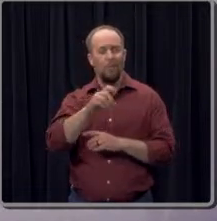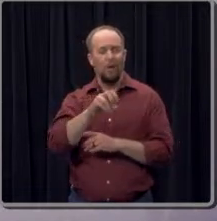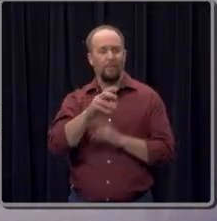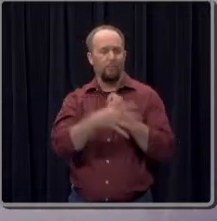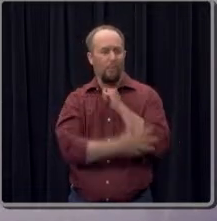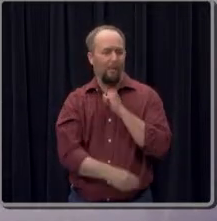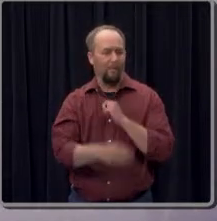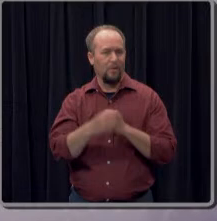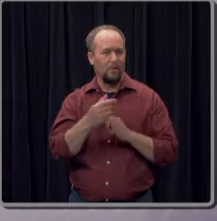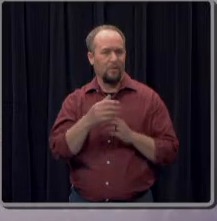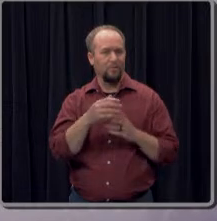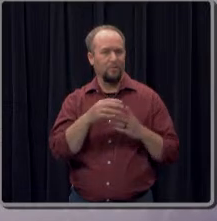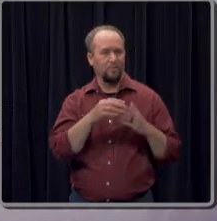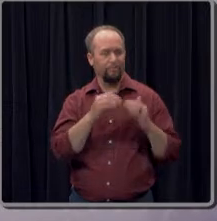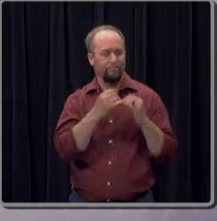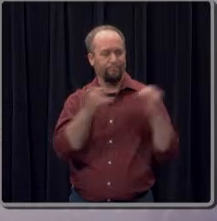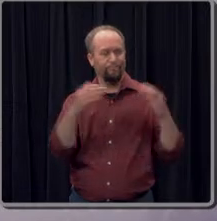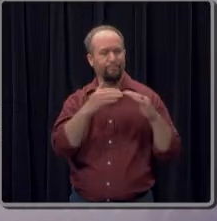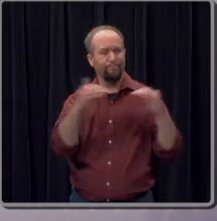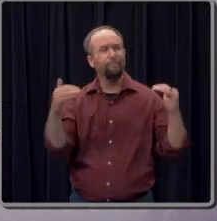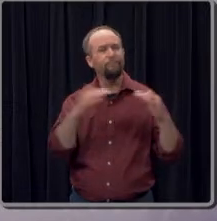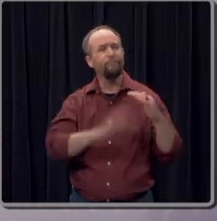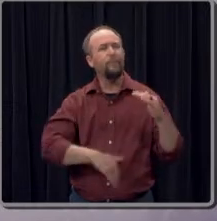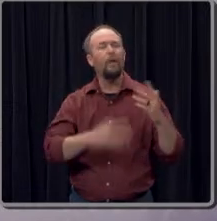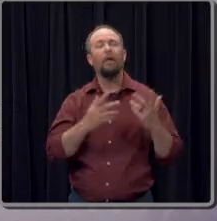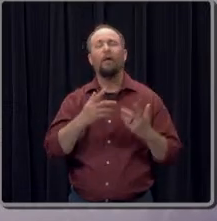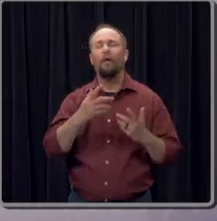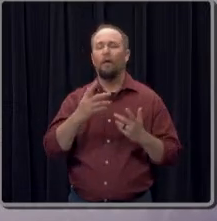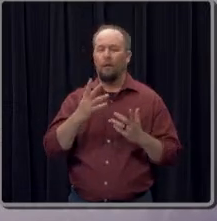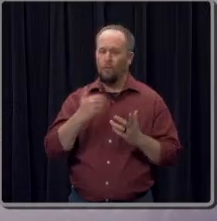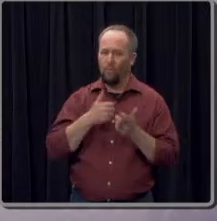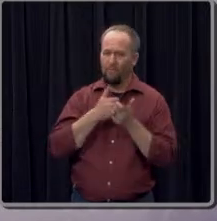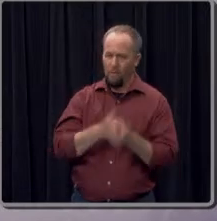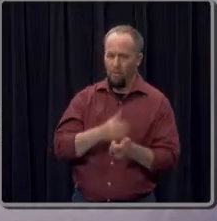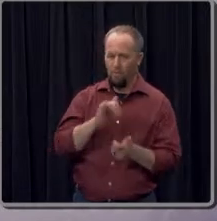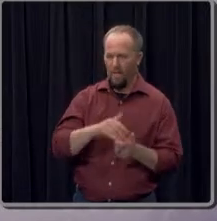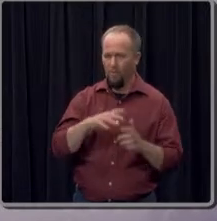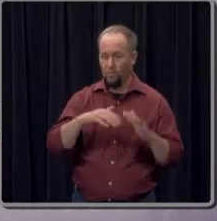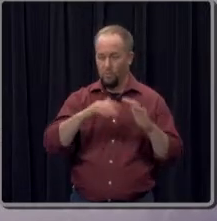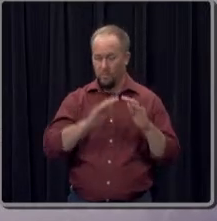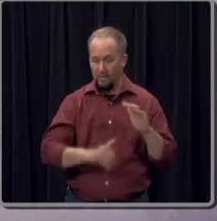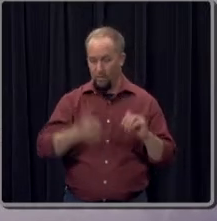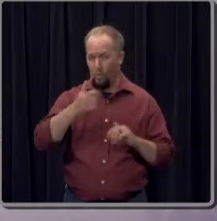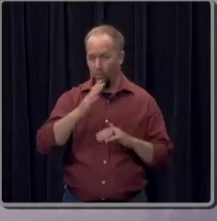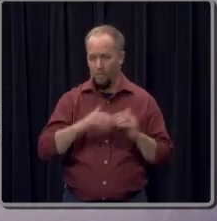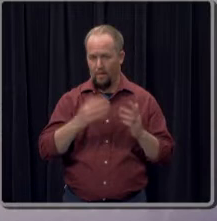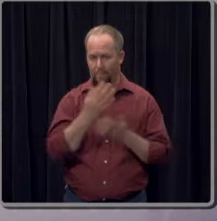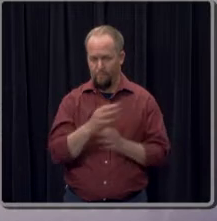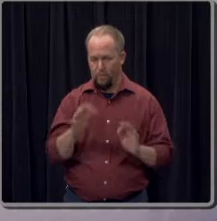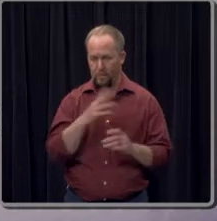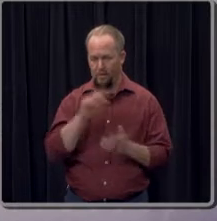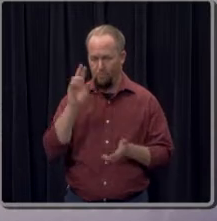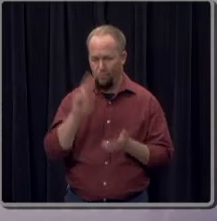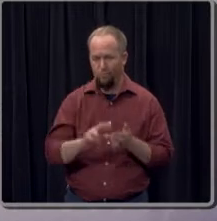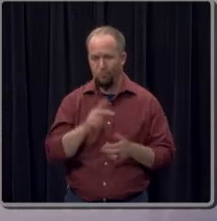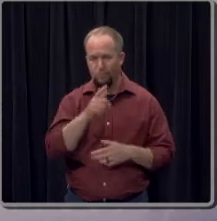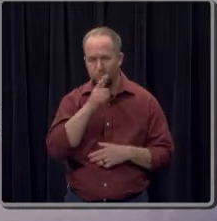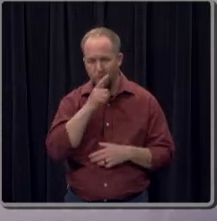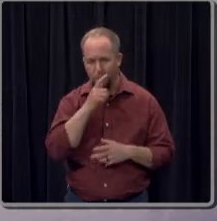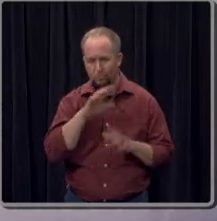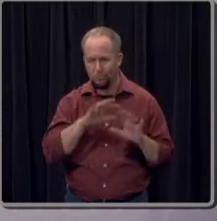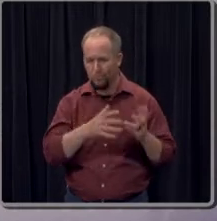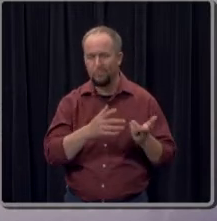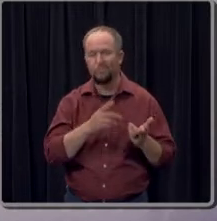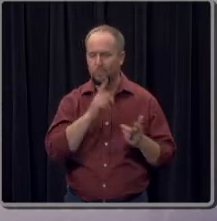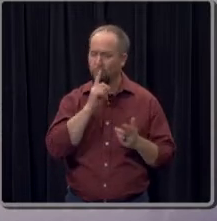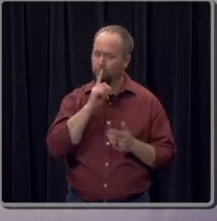the federal poverty guidelines, which is lower than free and reduced lunch. So these are truly the most vulnerable